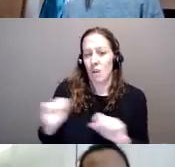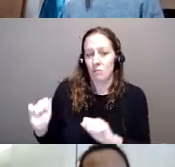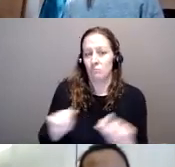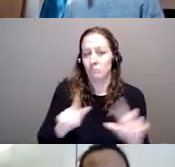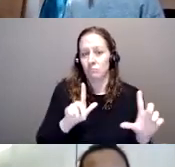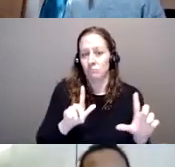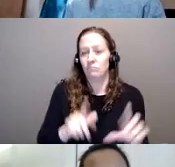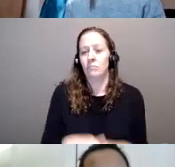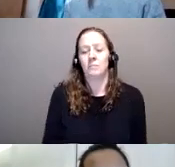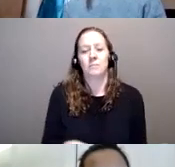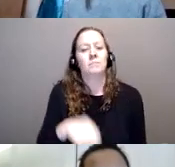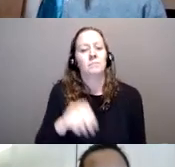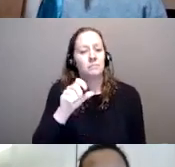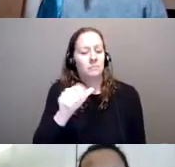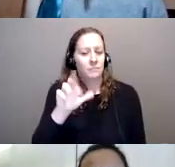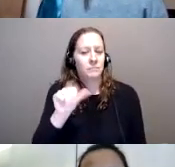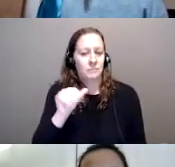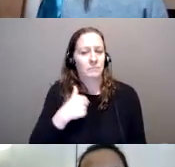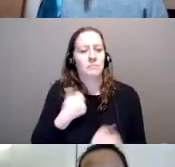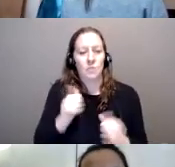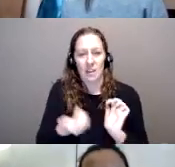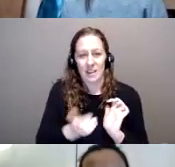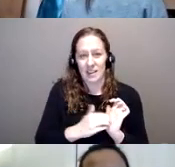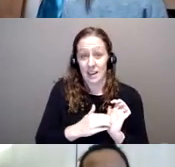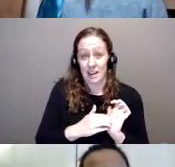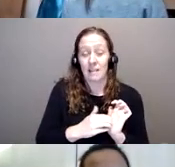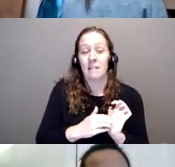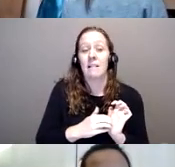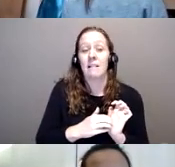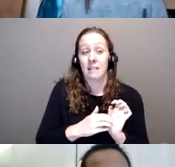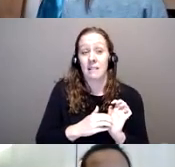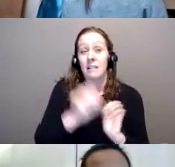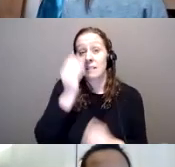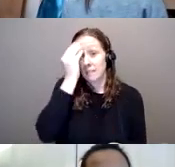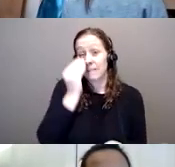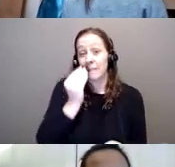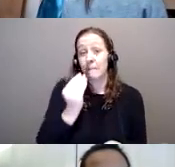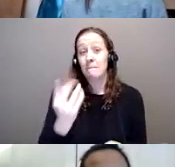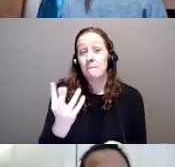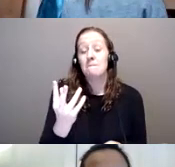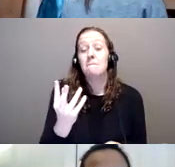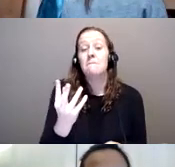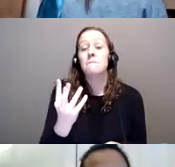screen. Absolutely, I will try again, but just so everybody is aware that